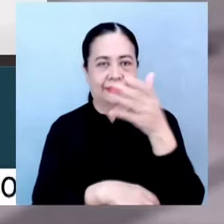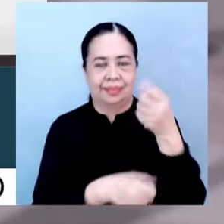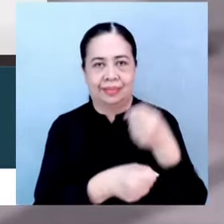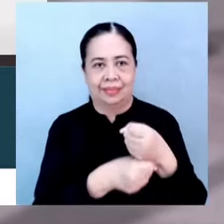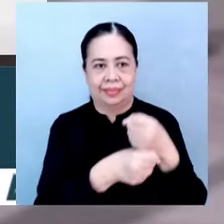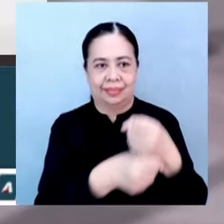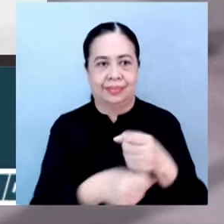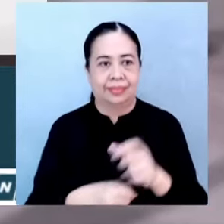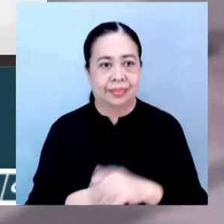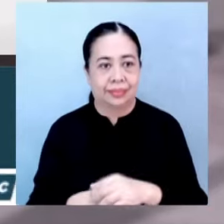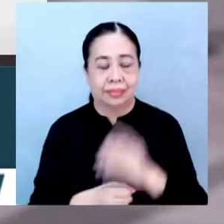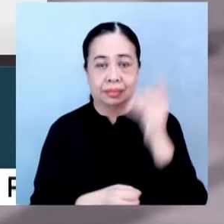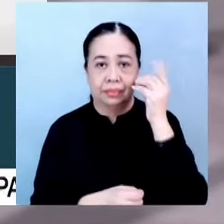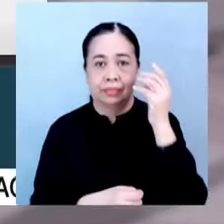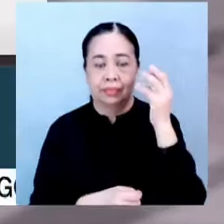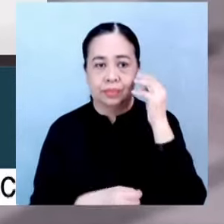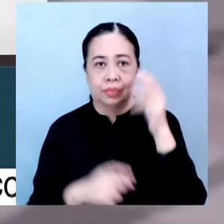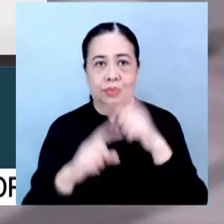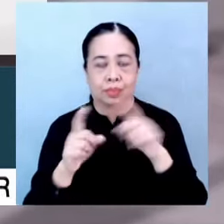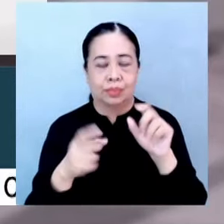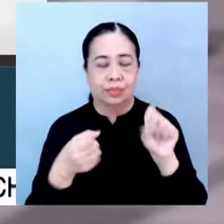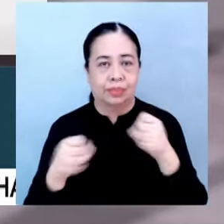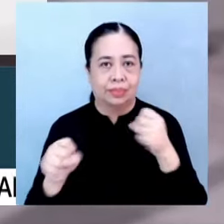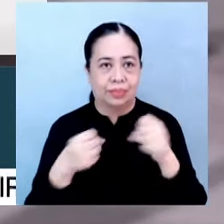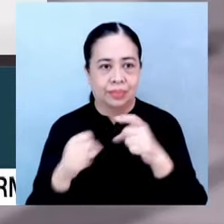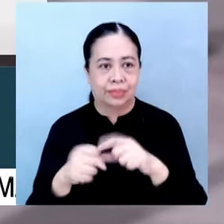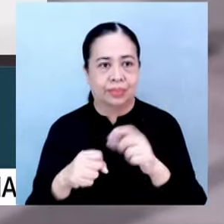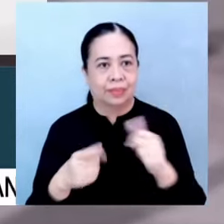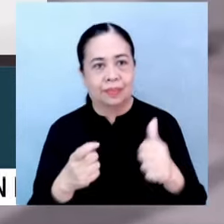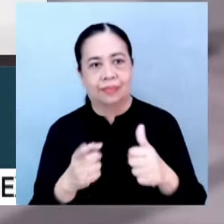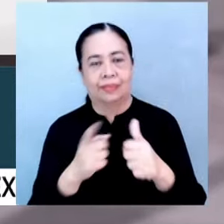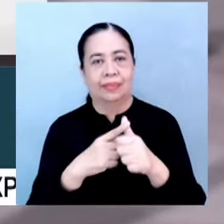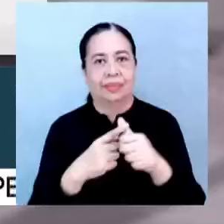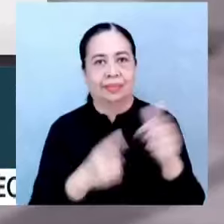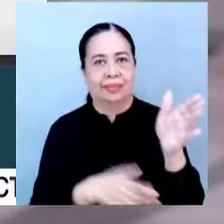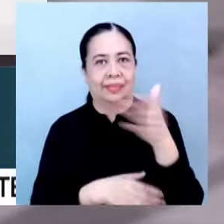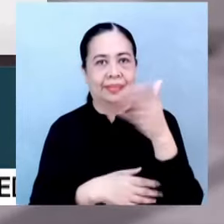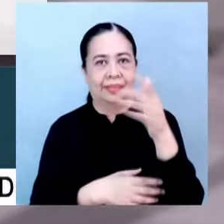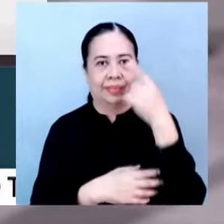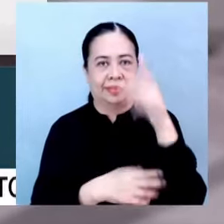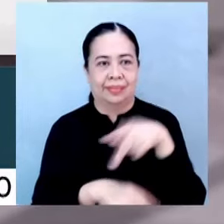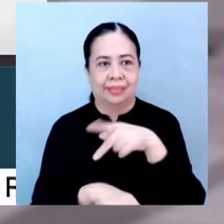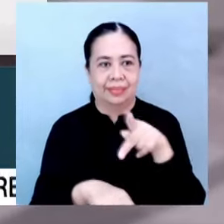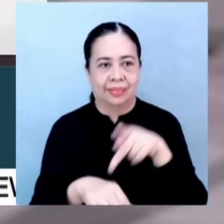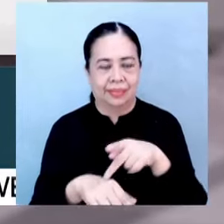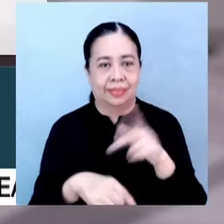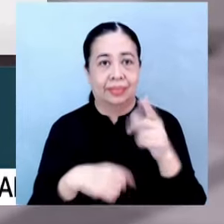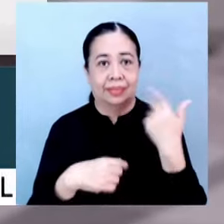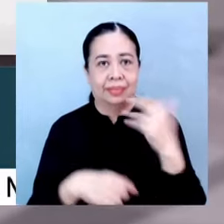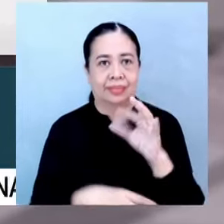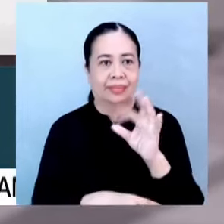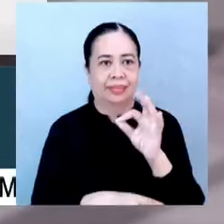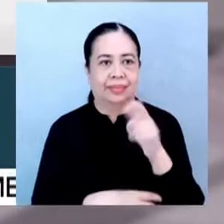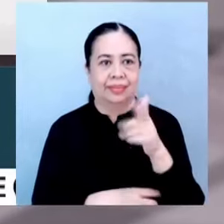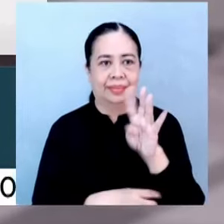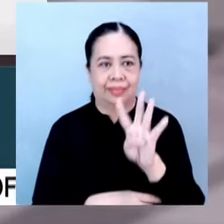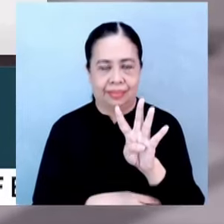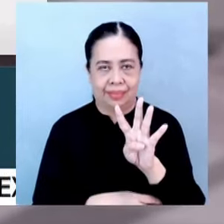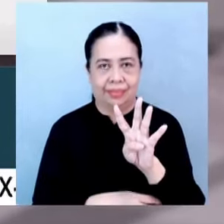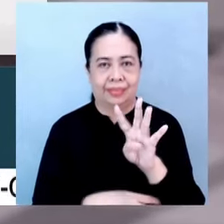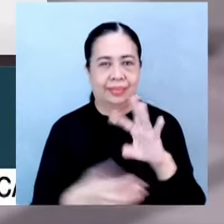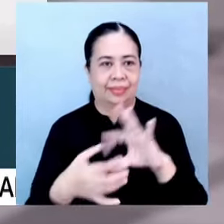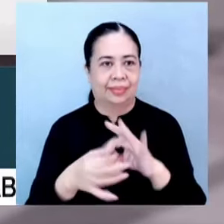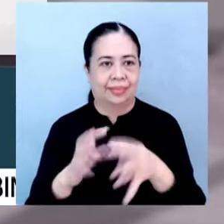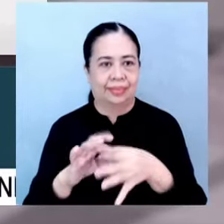David Nepomuceno from athletics was the first flag bearer for the country in the 1924 Olympics.